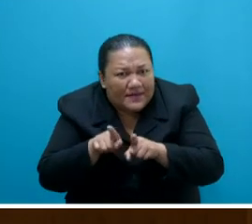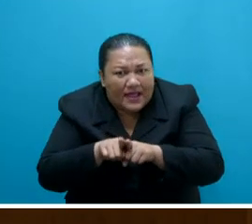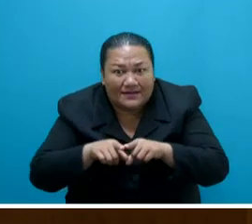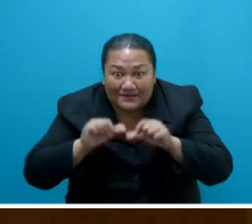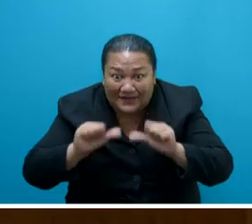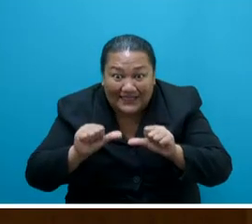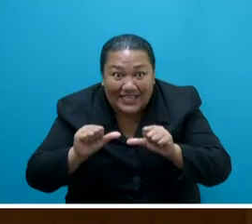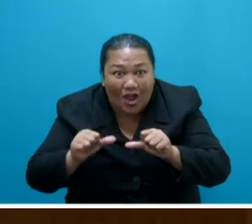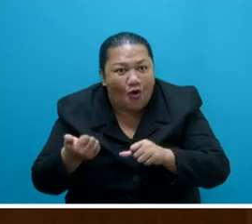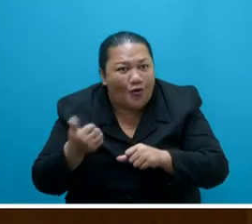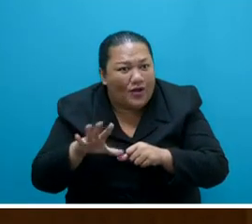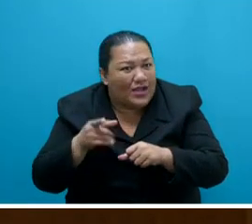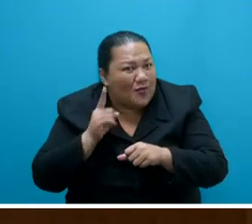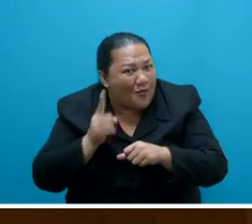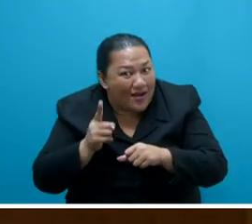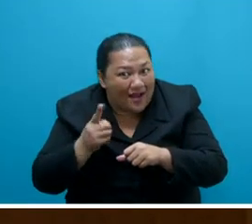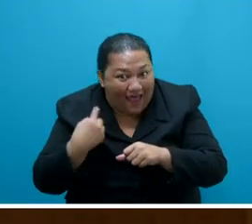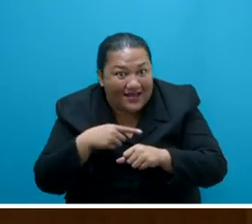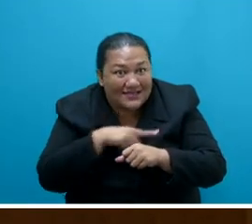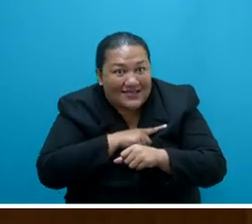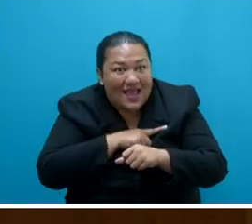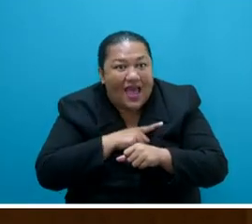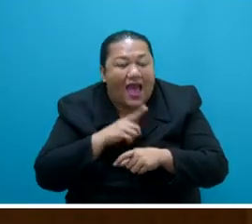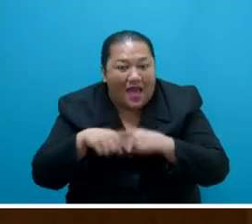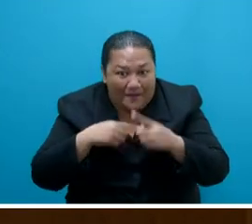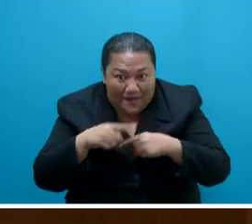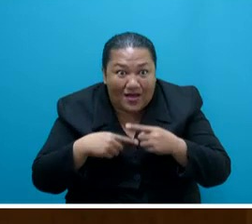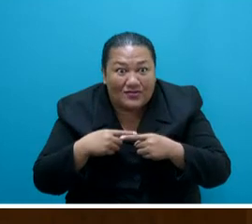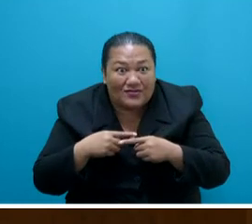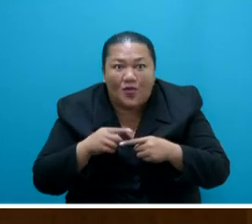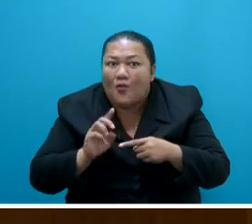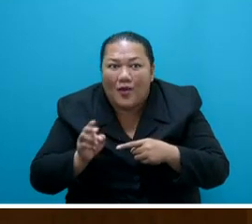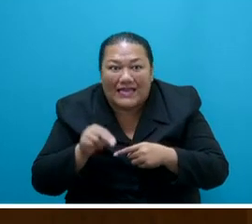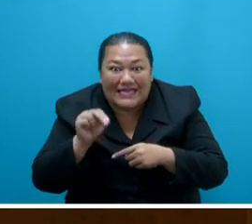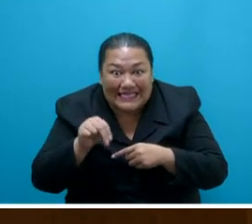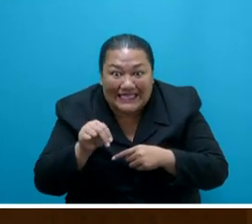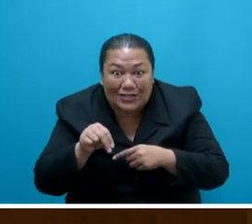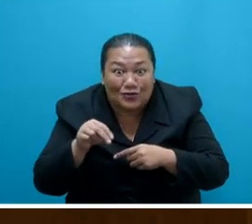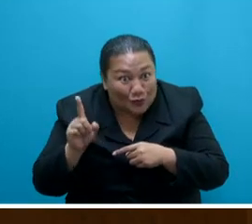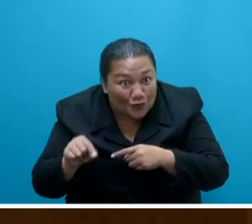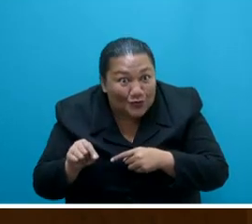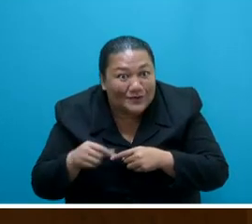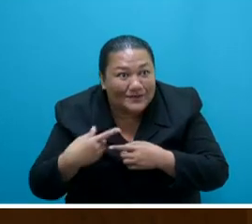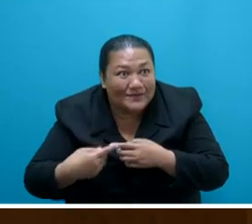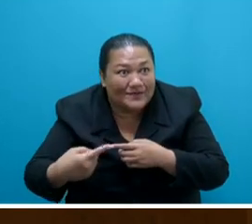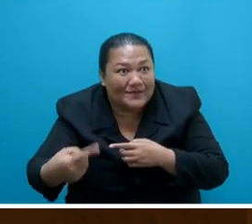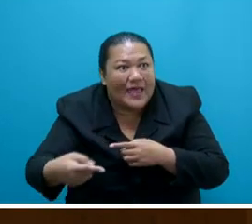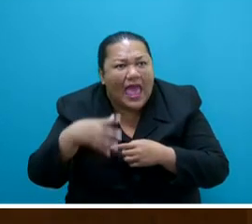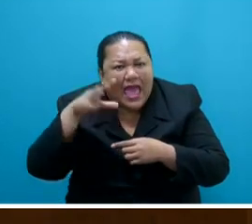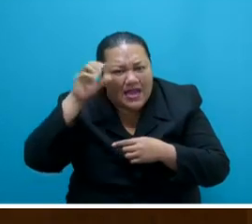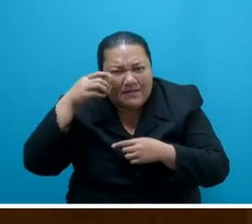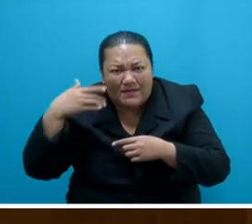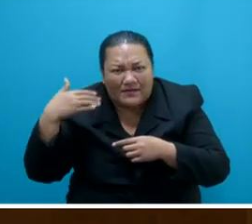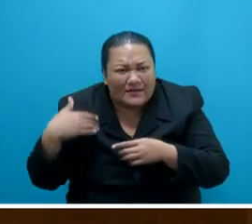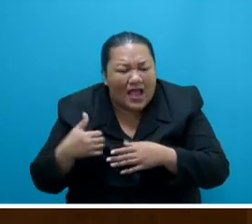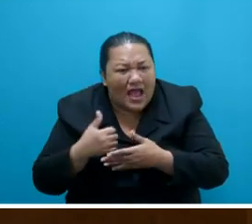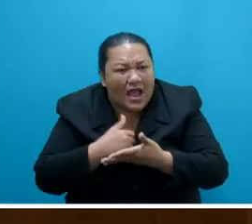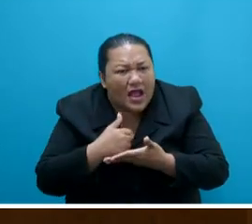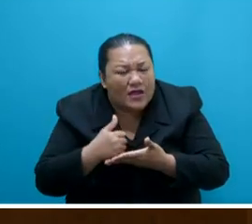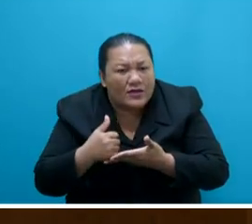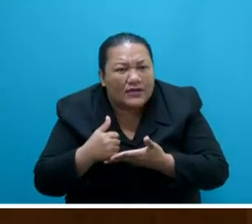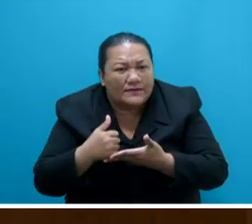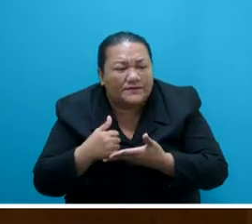us are on the horizon. I remember every problem I've encountered and every solution I've forged as Prime